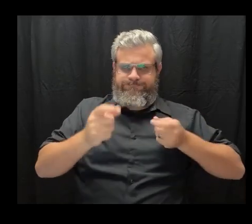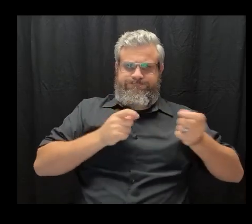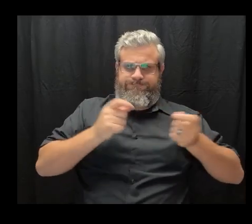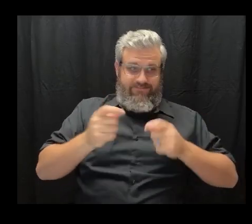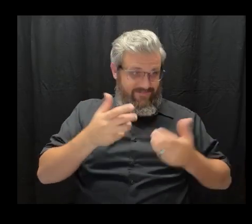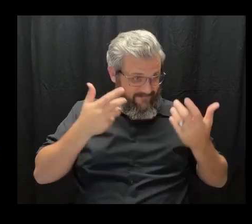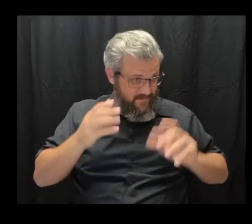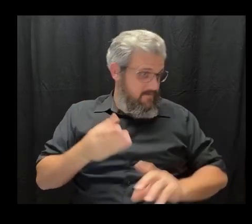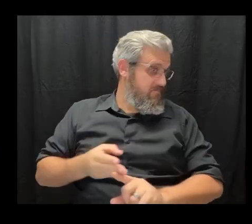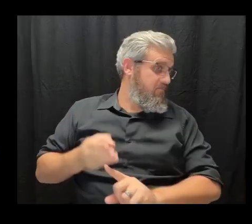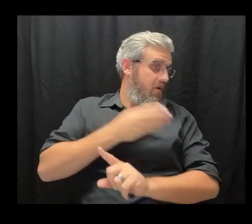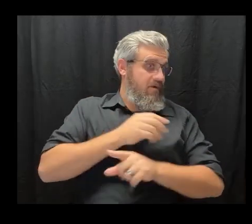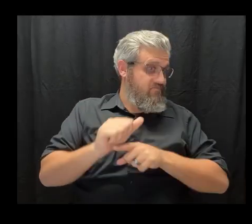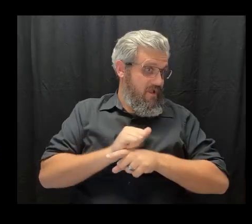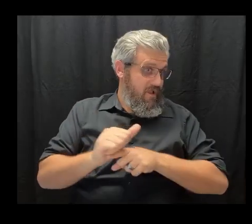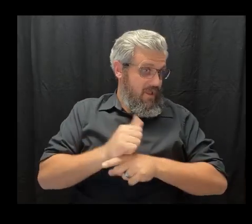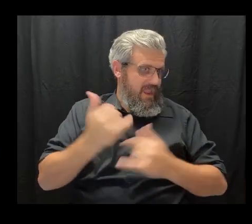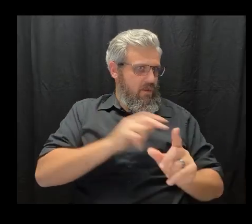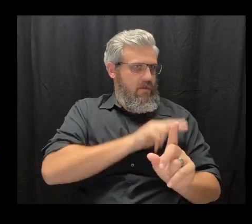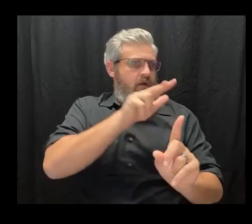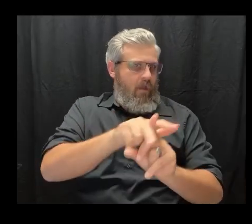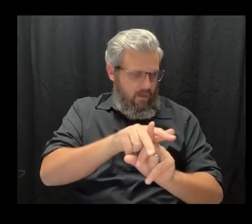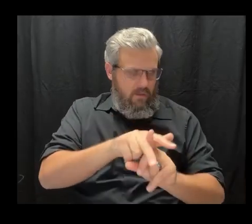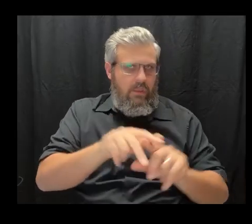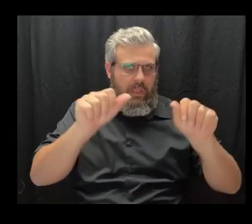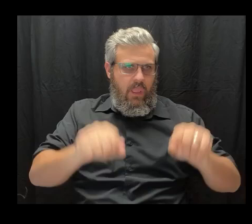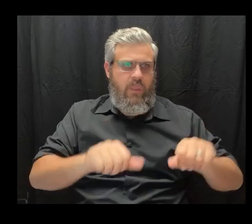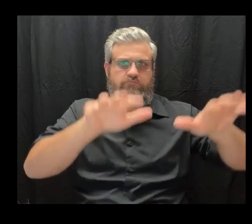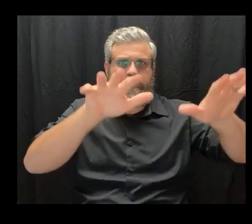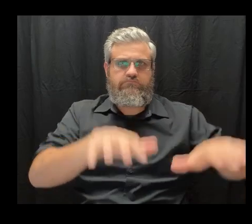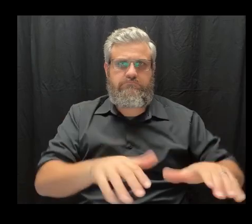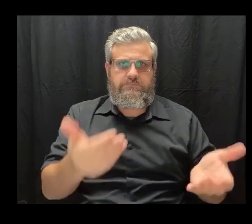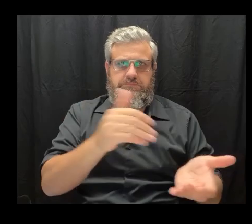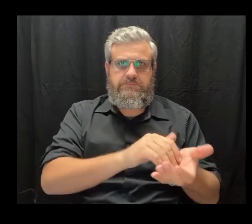strategy to return to a regulated and calm state.